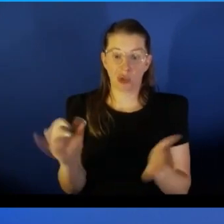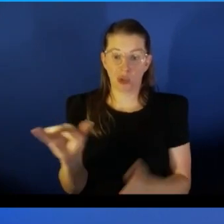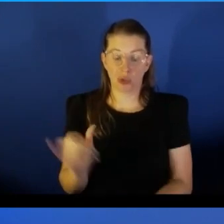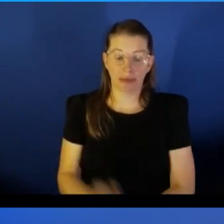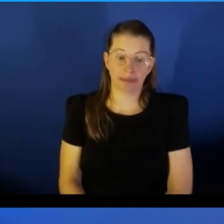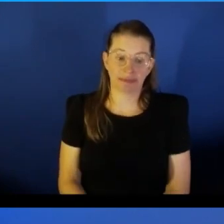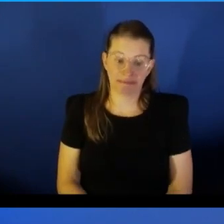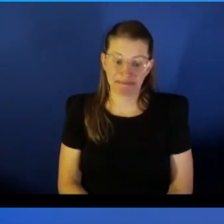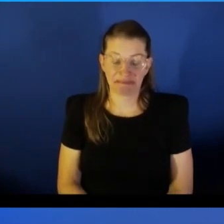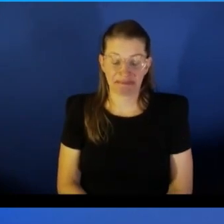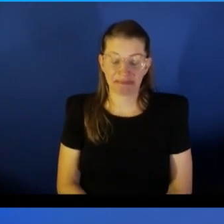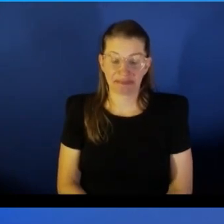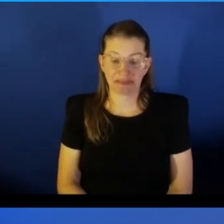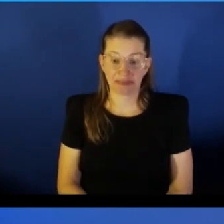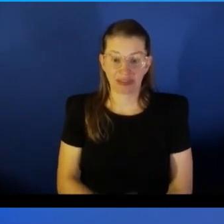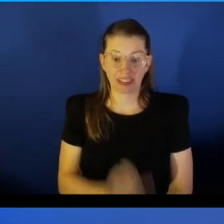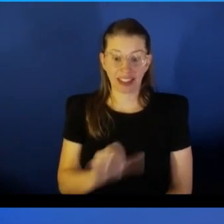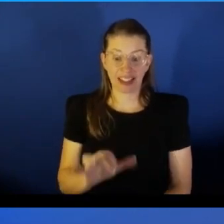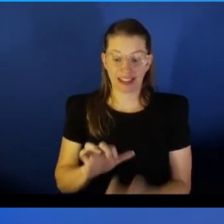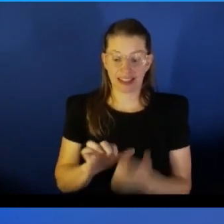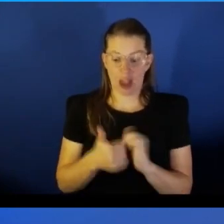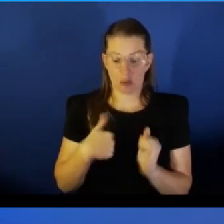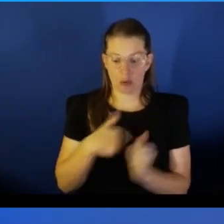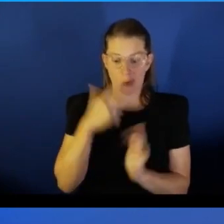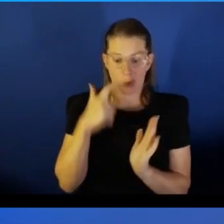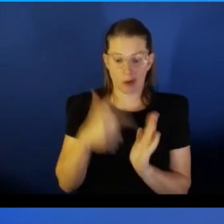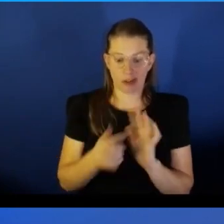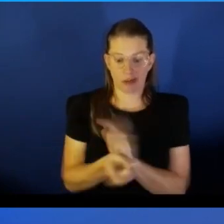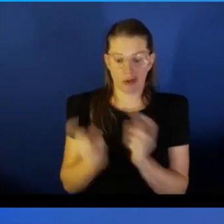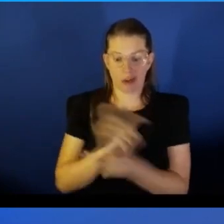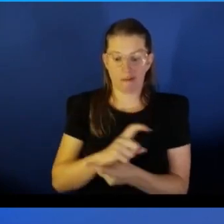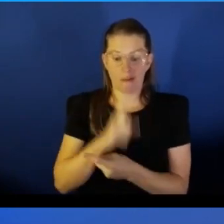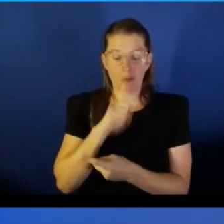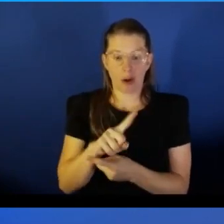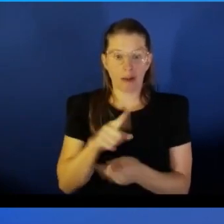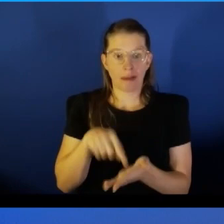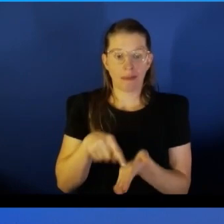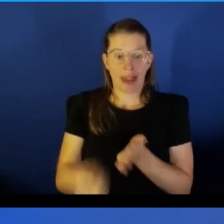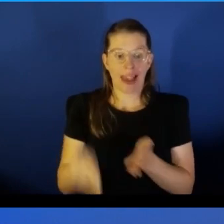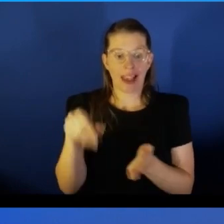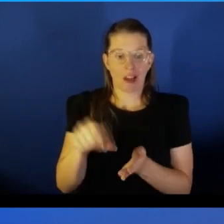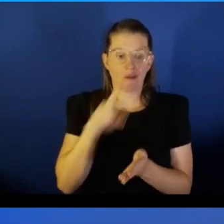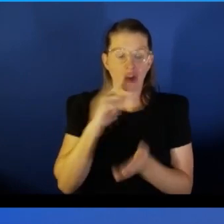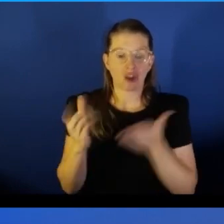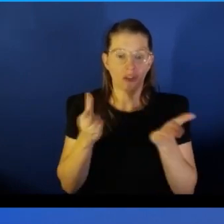we've seen a shift in the paying for services, as we've been active in